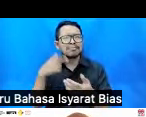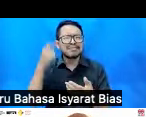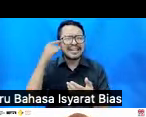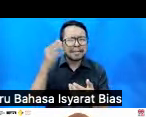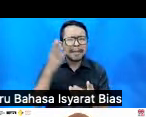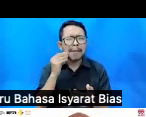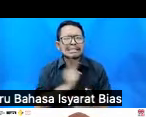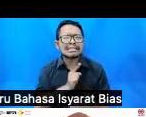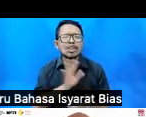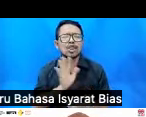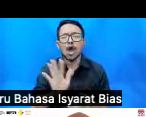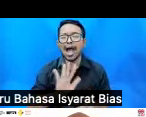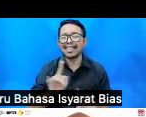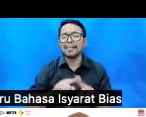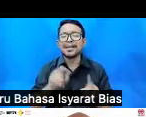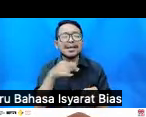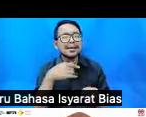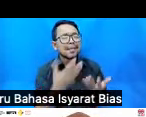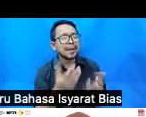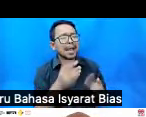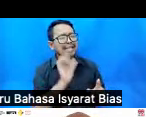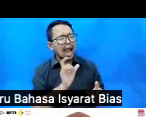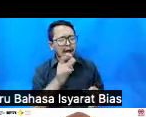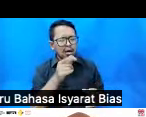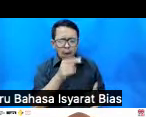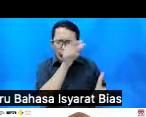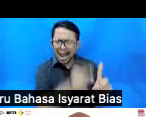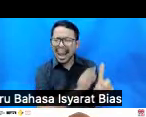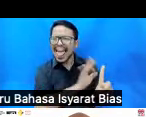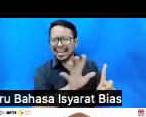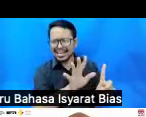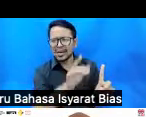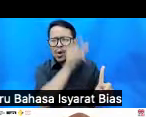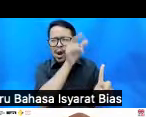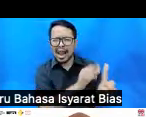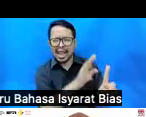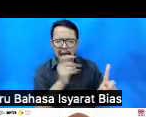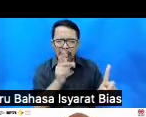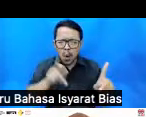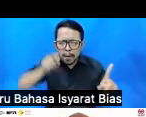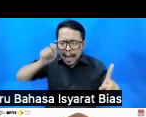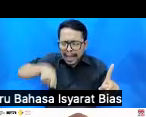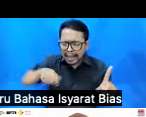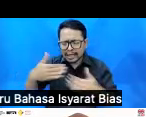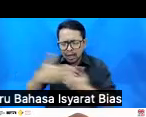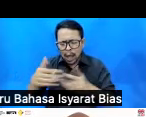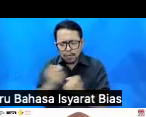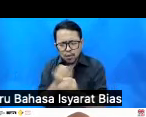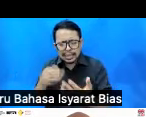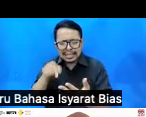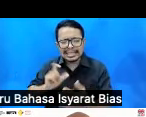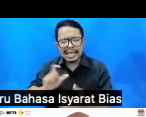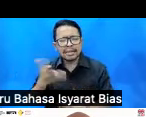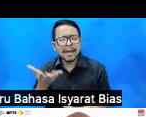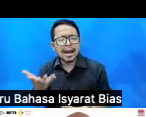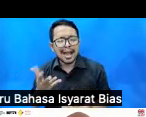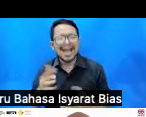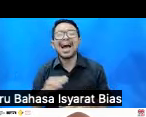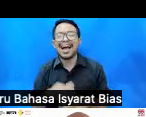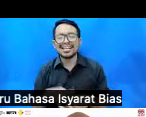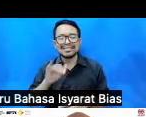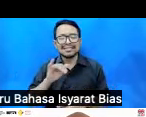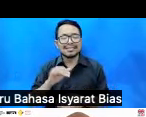about how other users would experience and use that space. So I'd like to hand over to the film in which you can see these ideas and the things that we